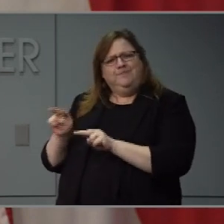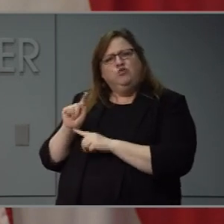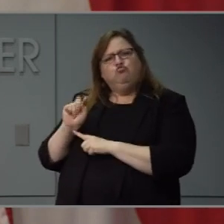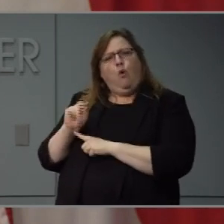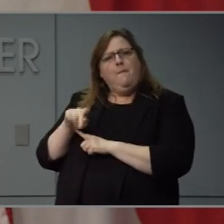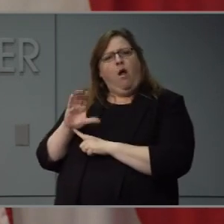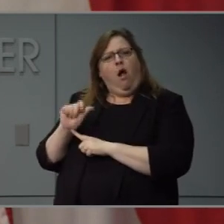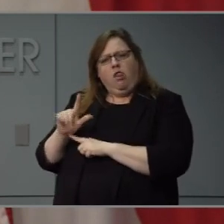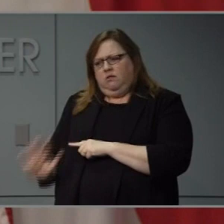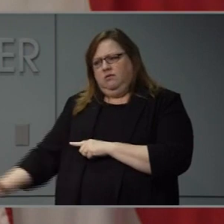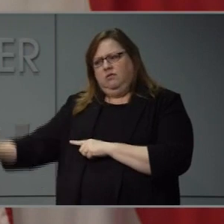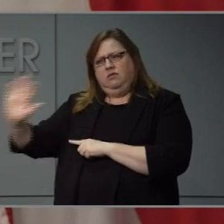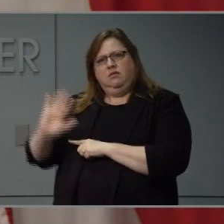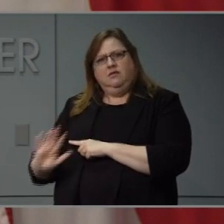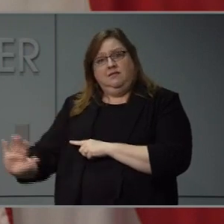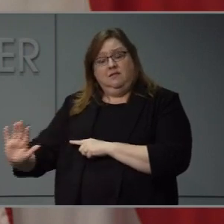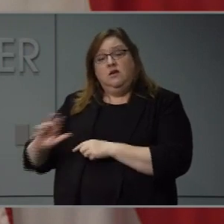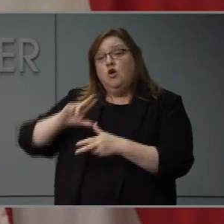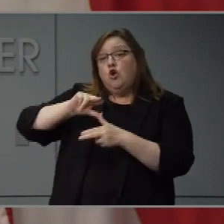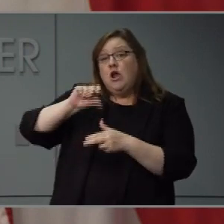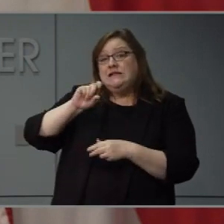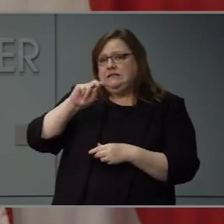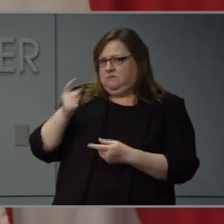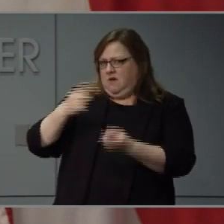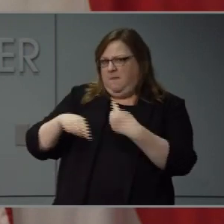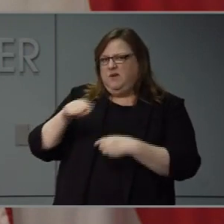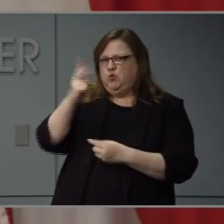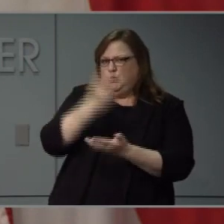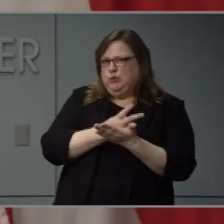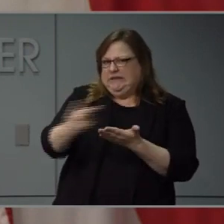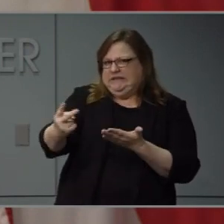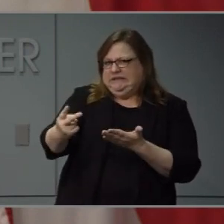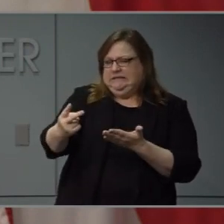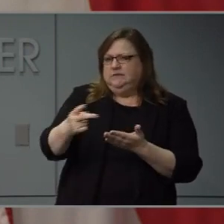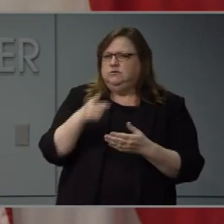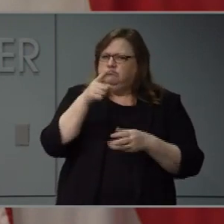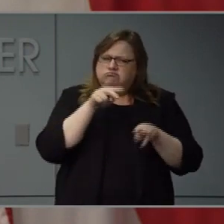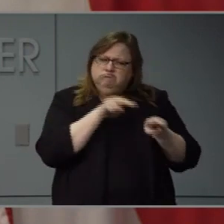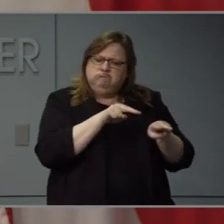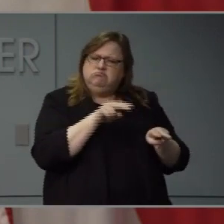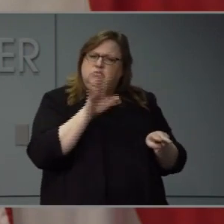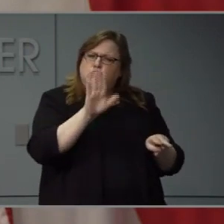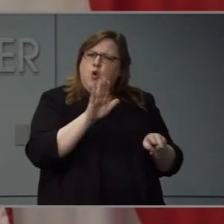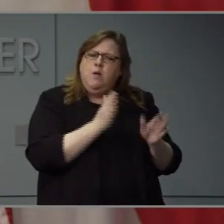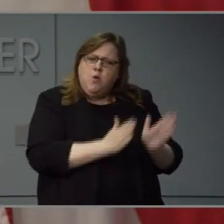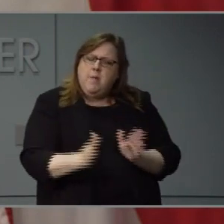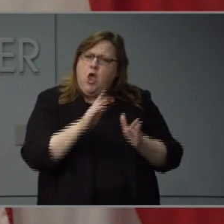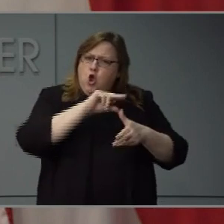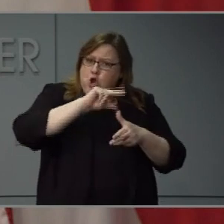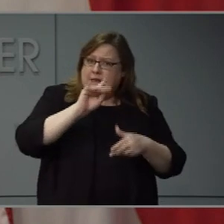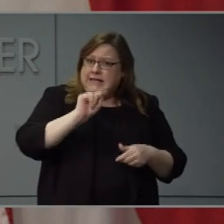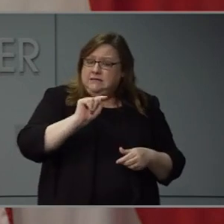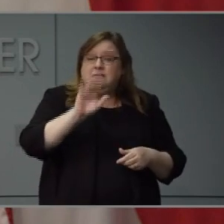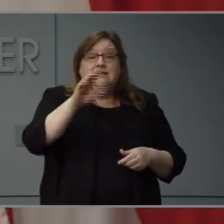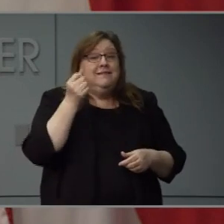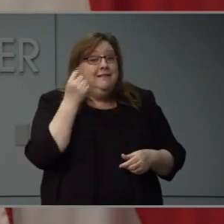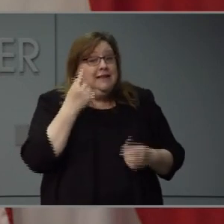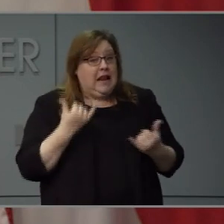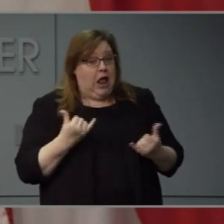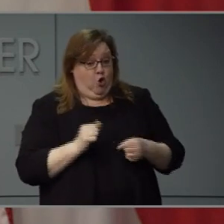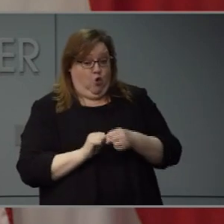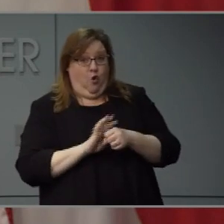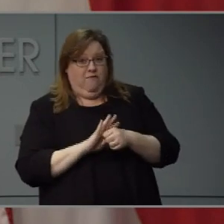begins in 2 weeks. Make sure you're reviewing your personal preparedness kit and include items like masks, wipes,